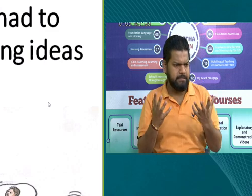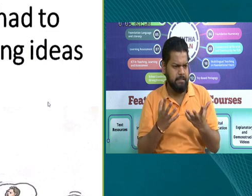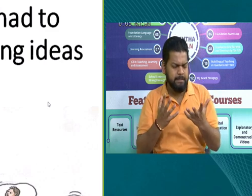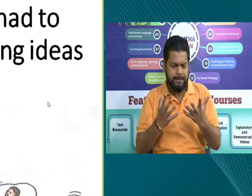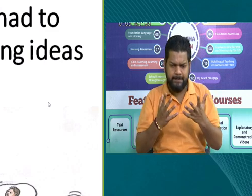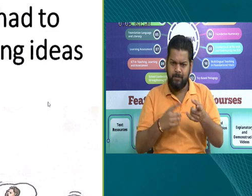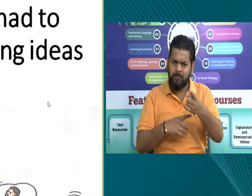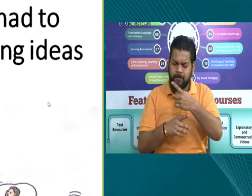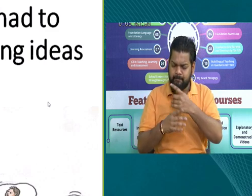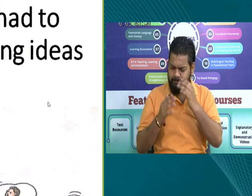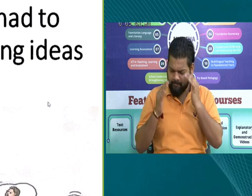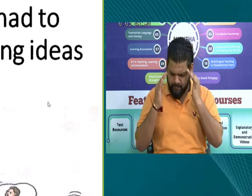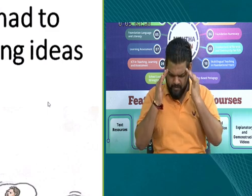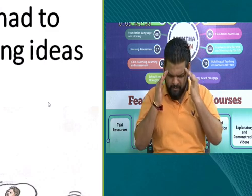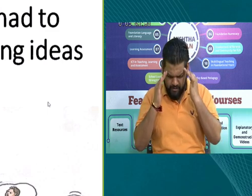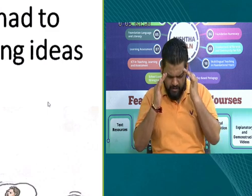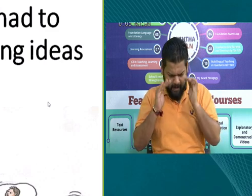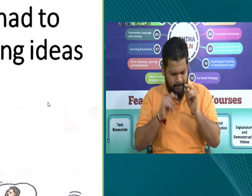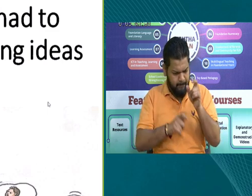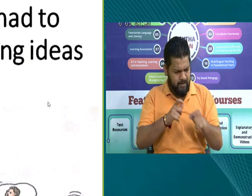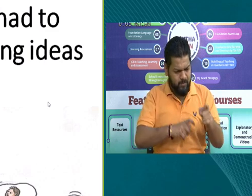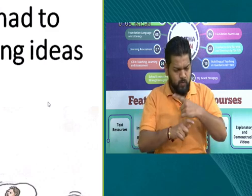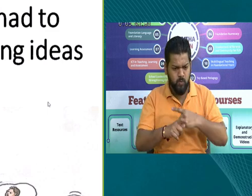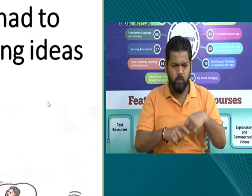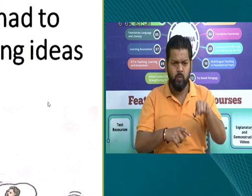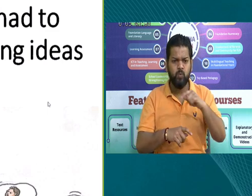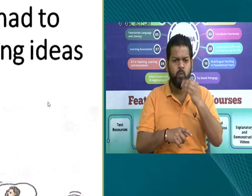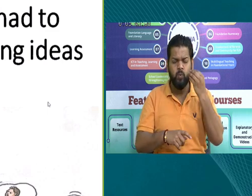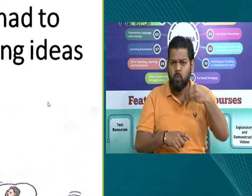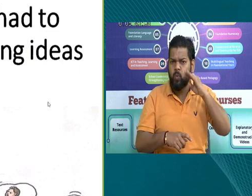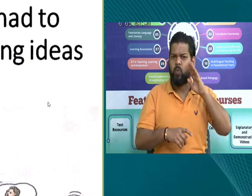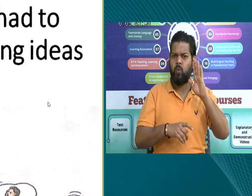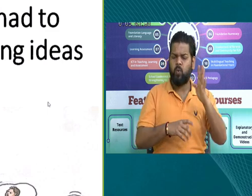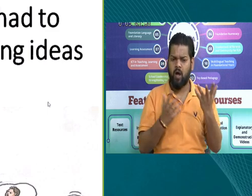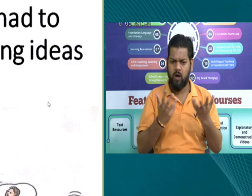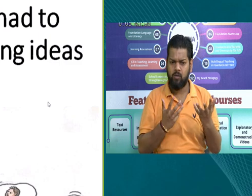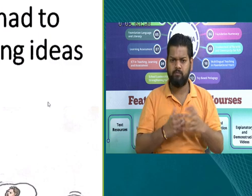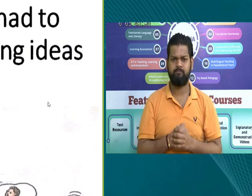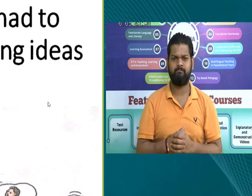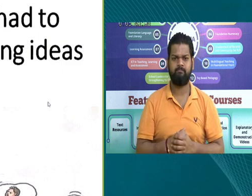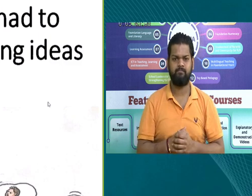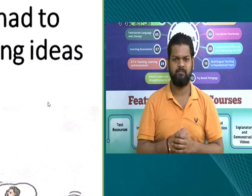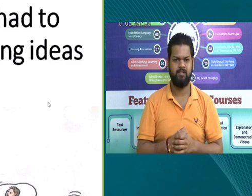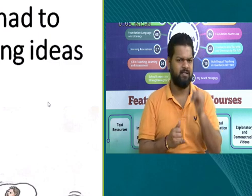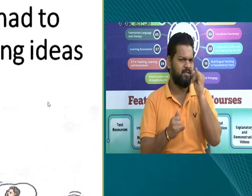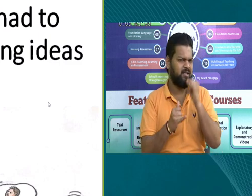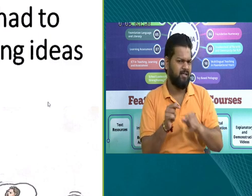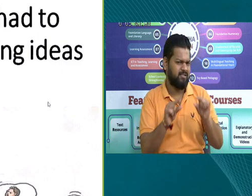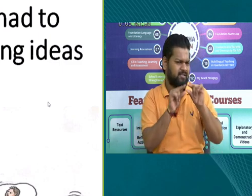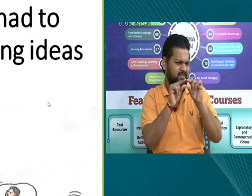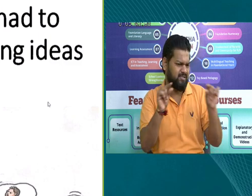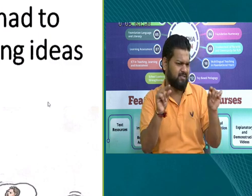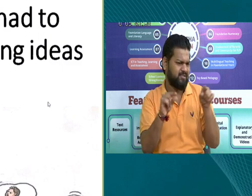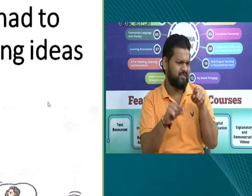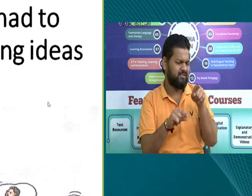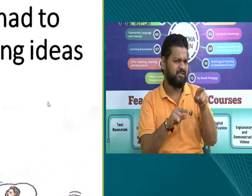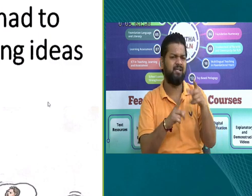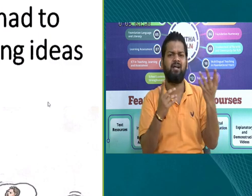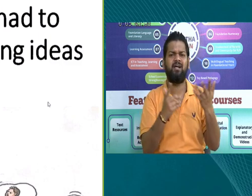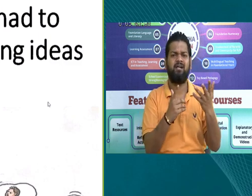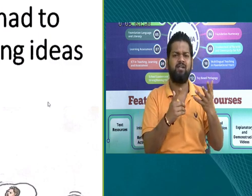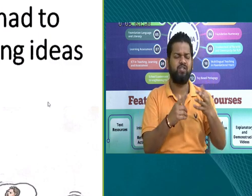you know, make people old. Okay. Here I can read this last sentence. He started getting ideas for the